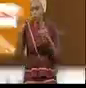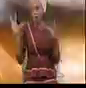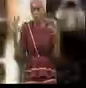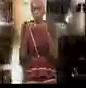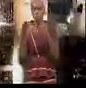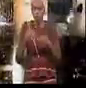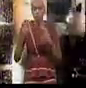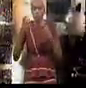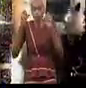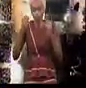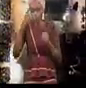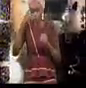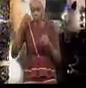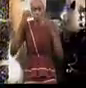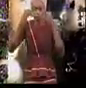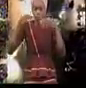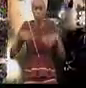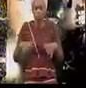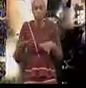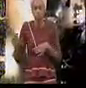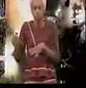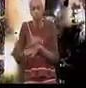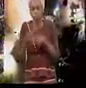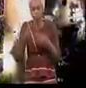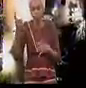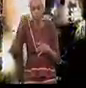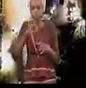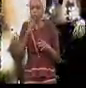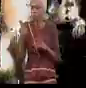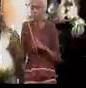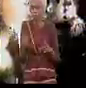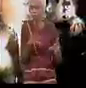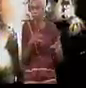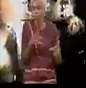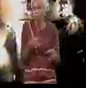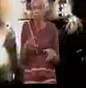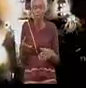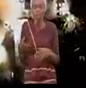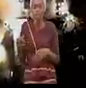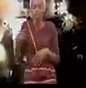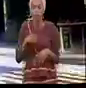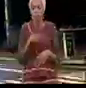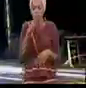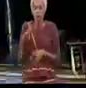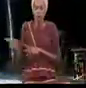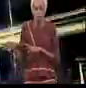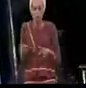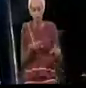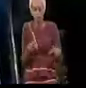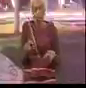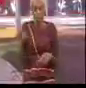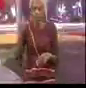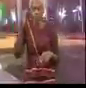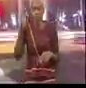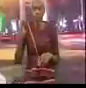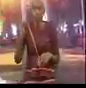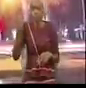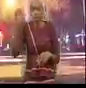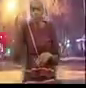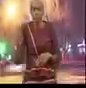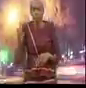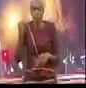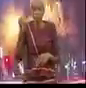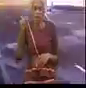Minister. God is there already. We are ready. Abba Abia